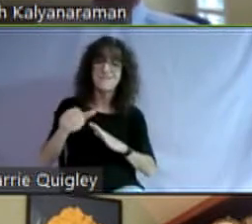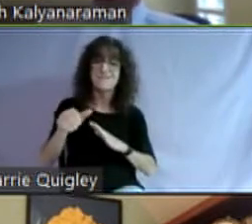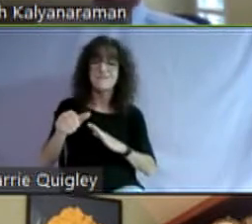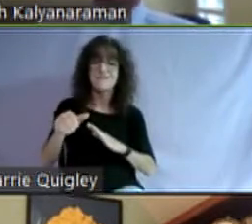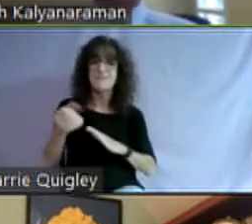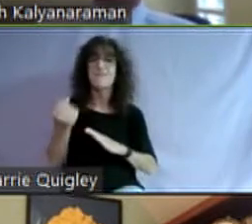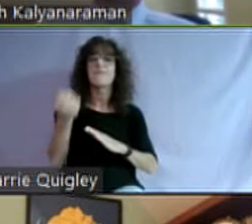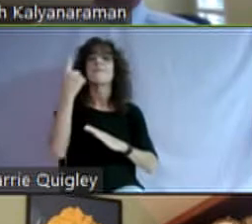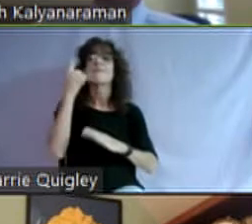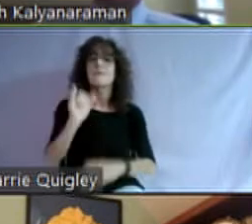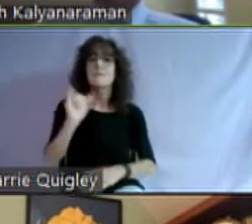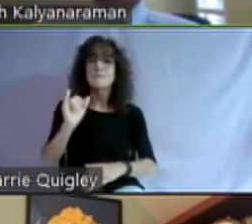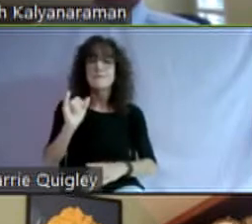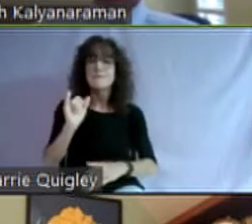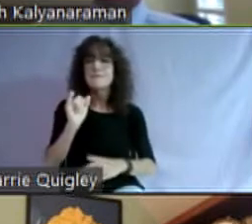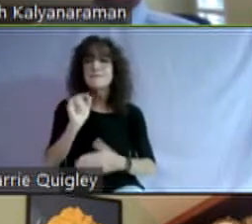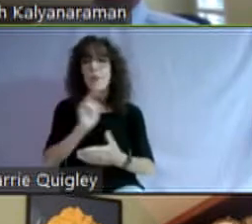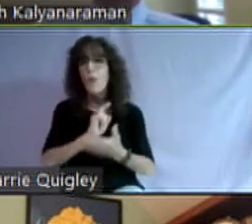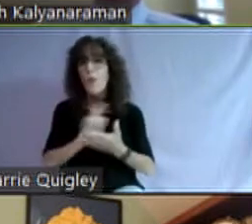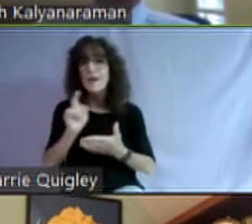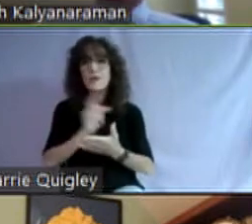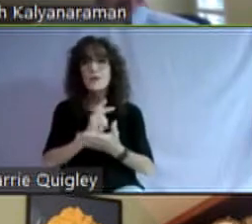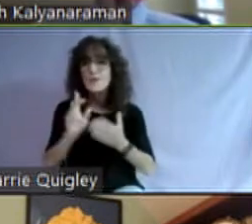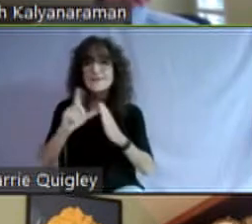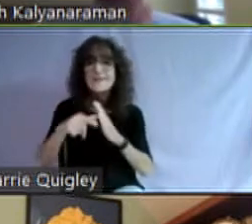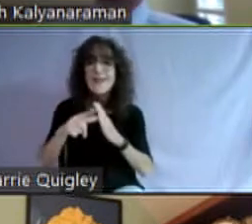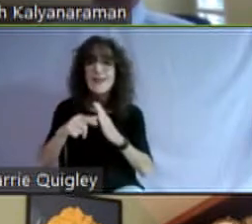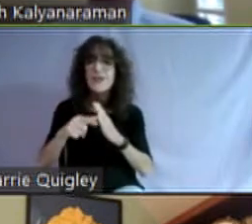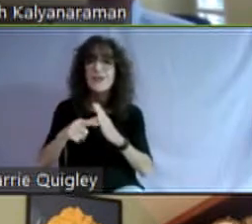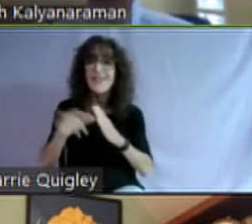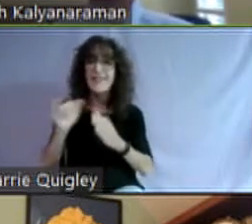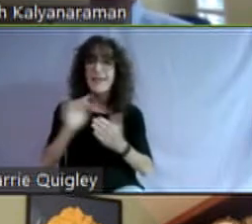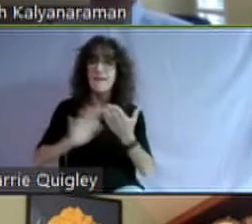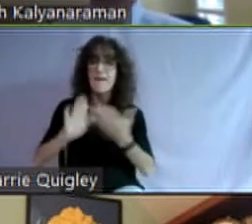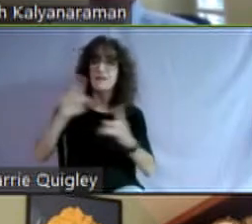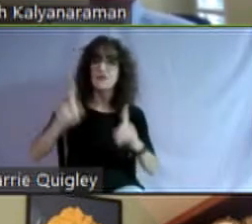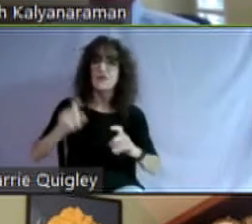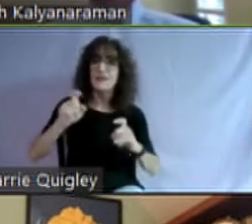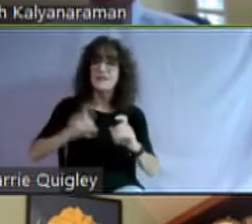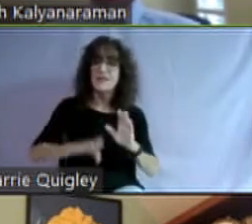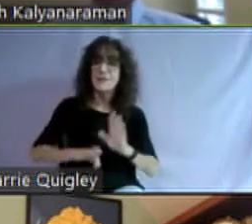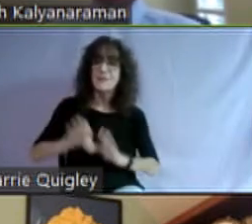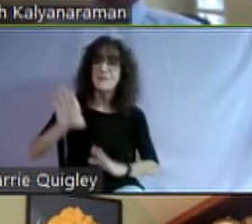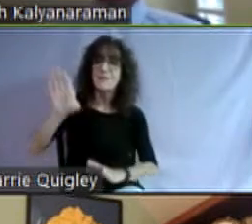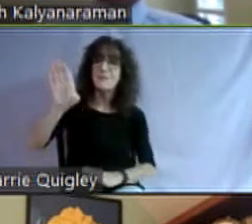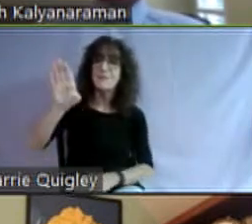or a week, um, such as the college testing spike that we saw there.